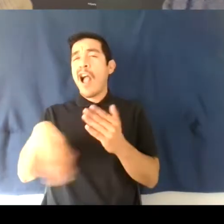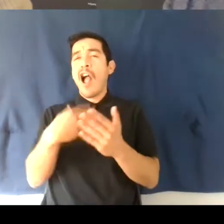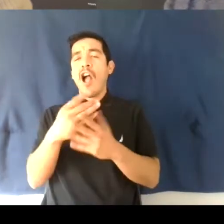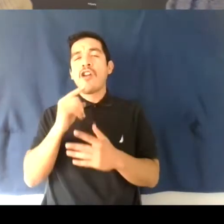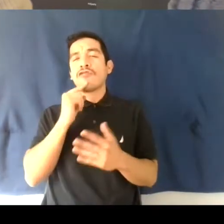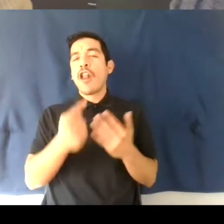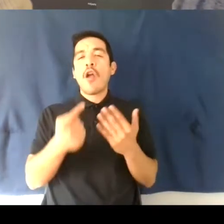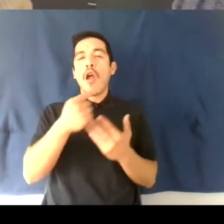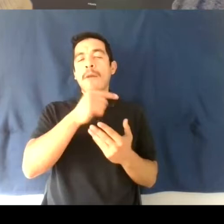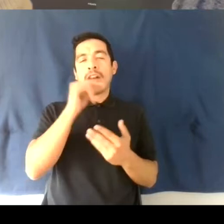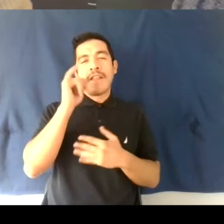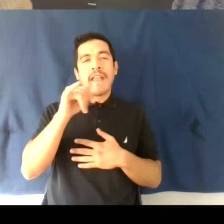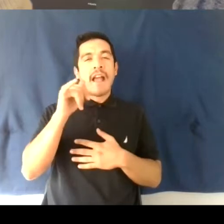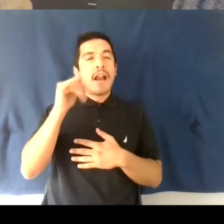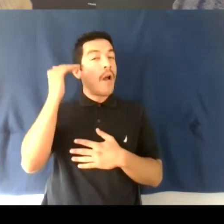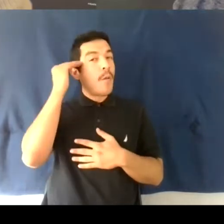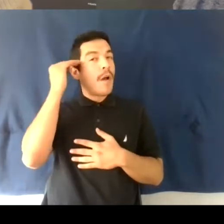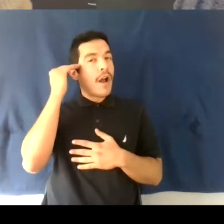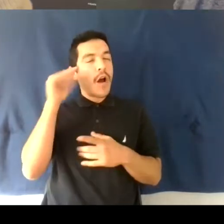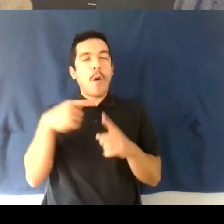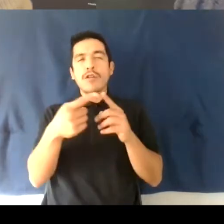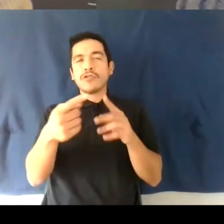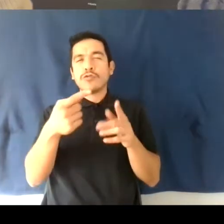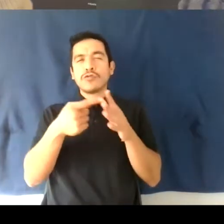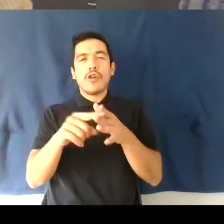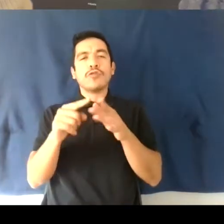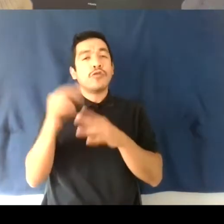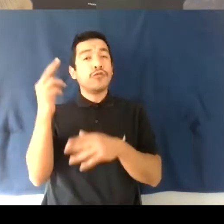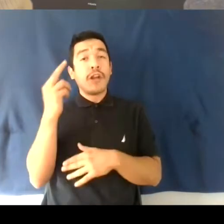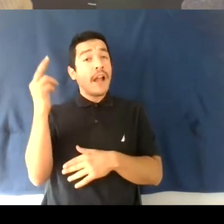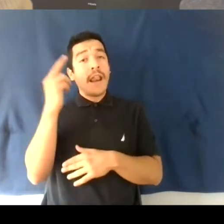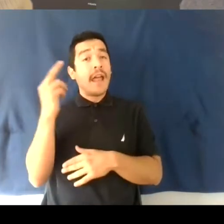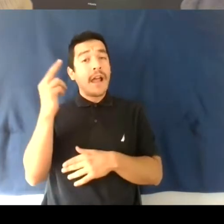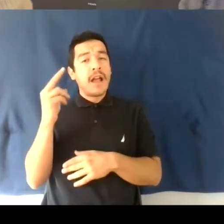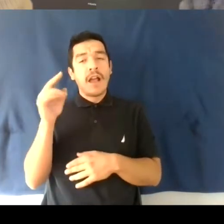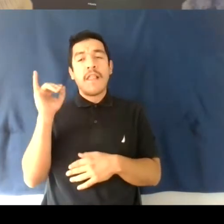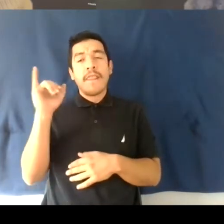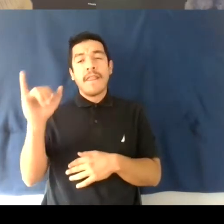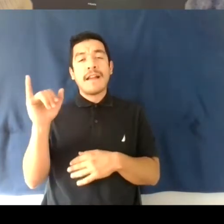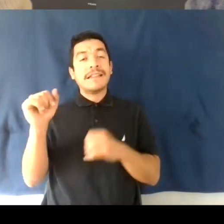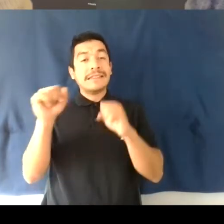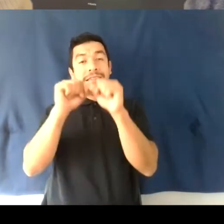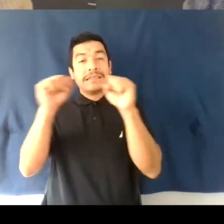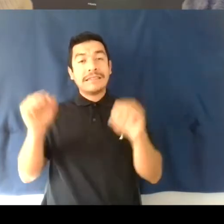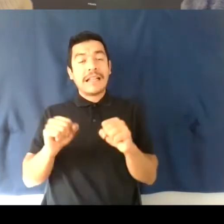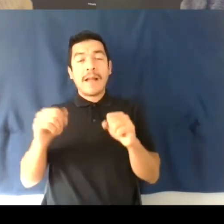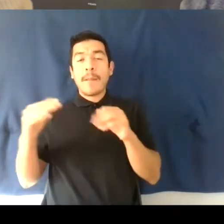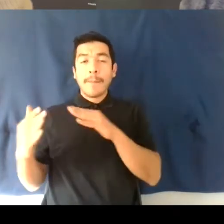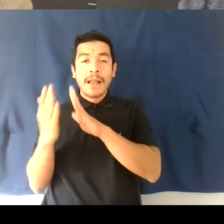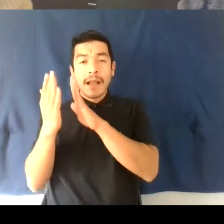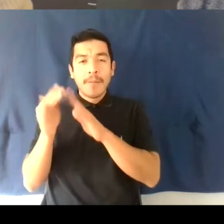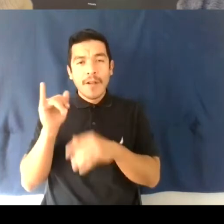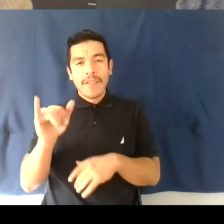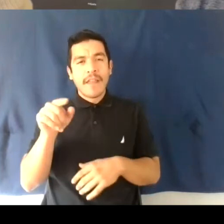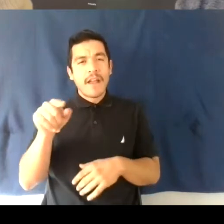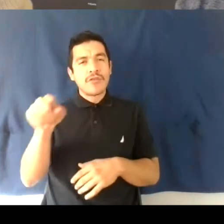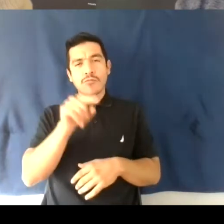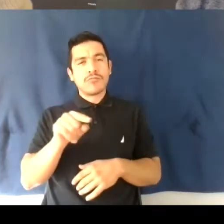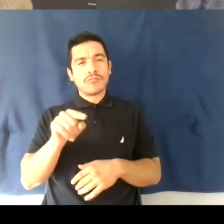like awareness. Like once you start to realize the systemic barriers that